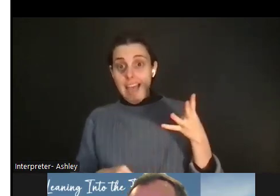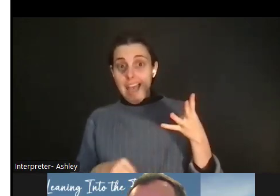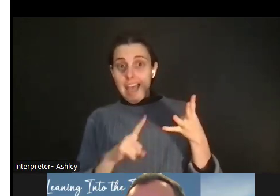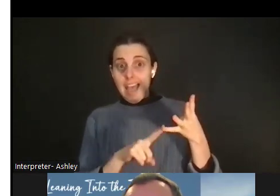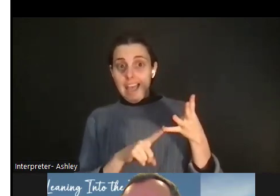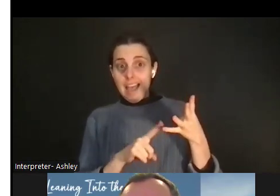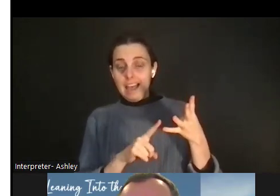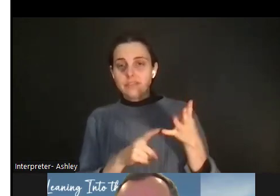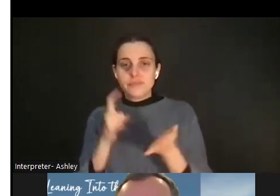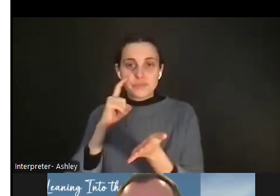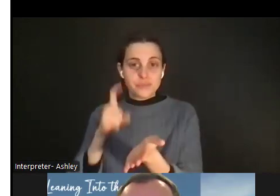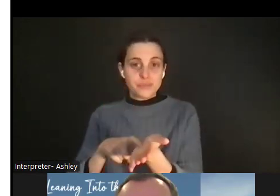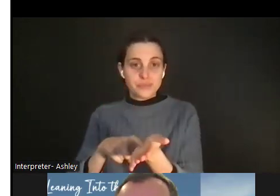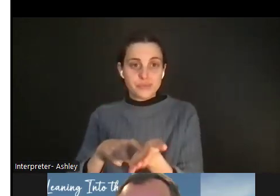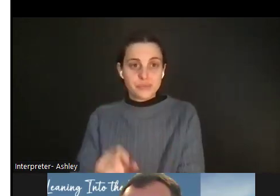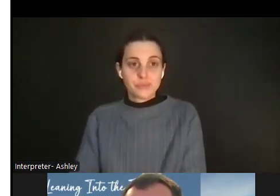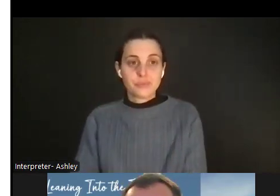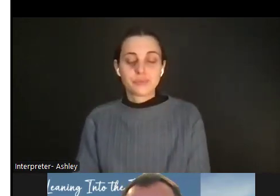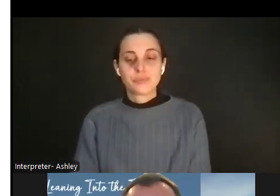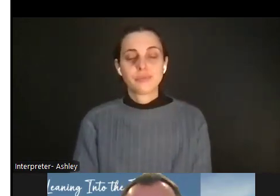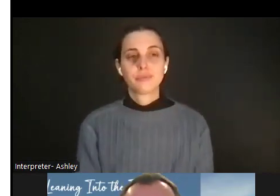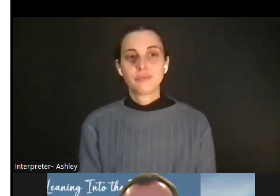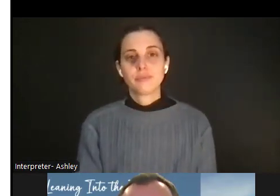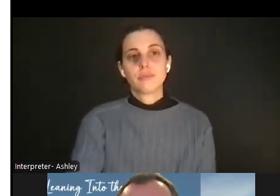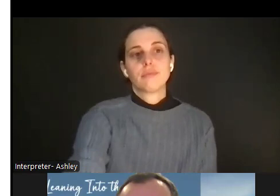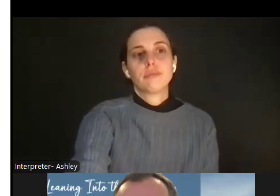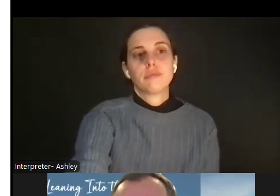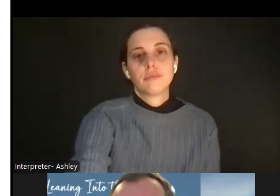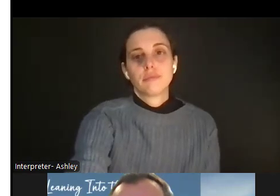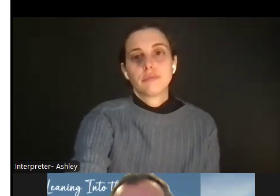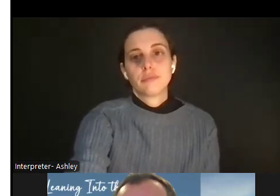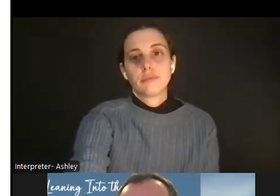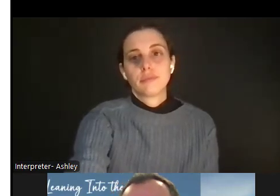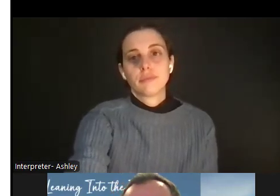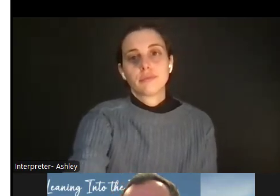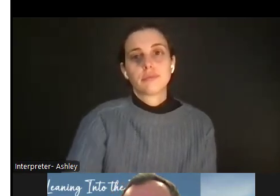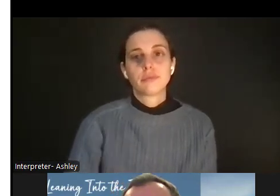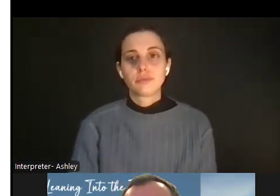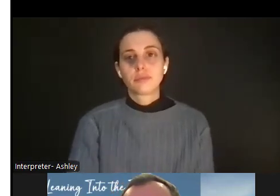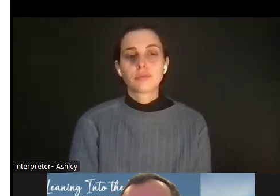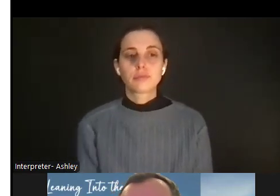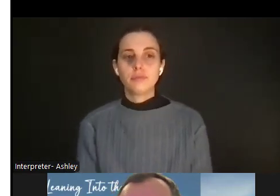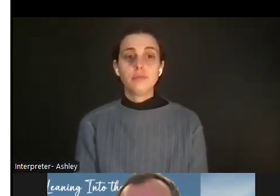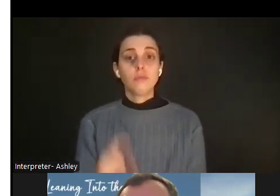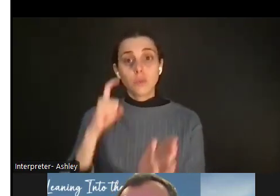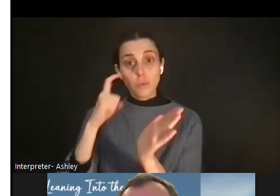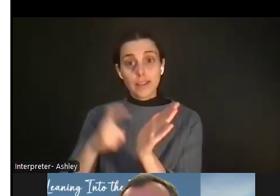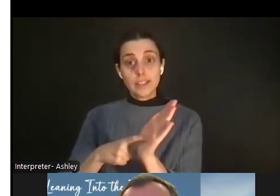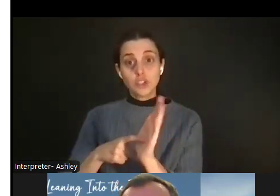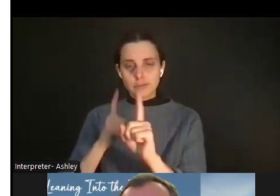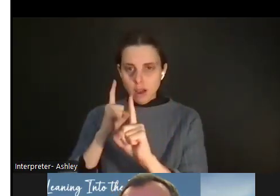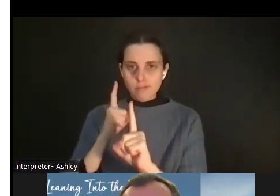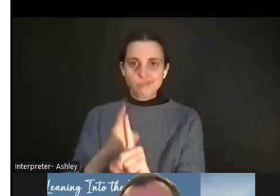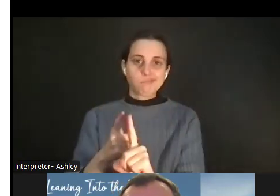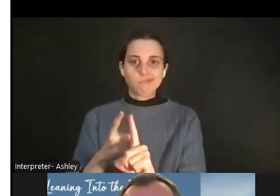at recognize or recognition. So recognition is, it really boils down to very